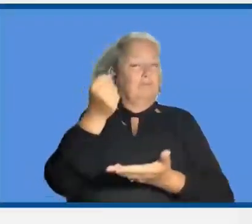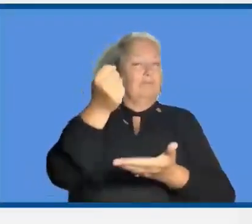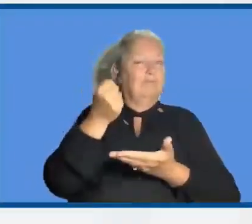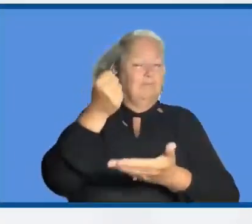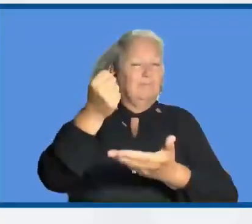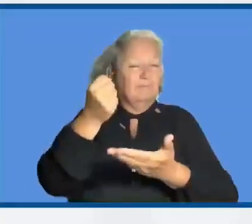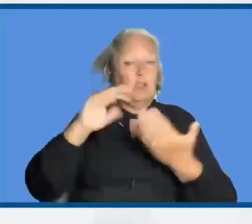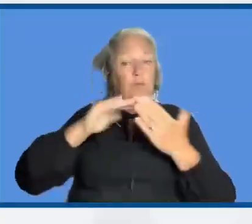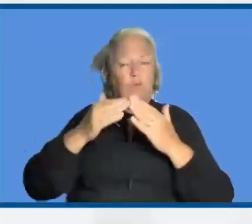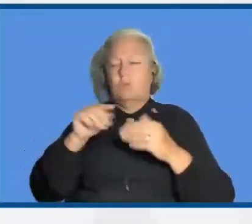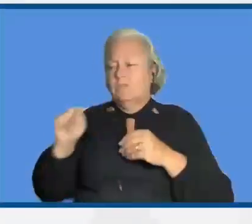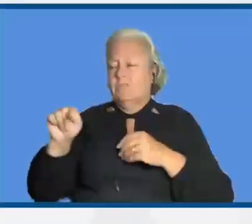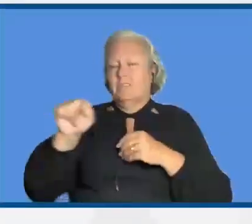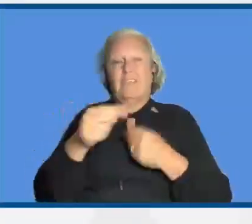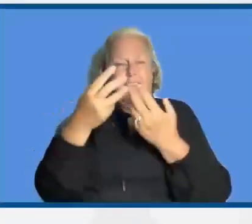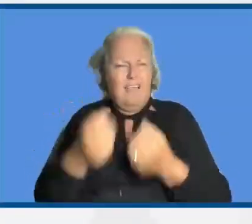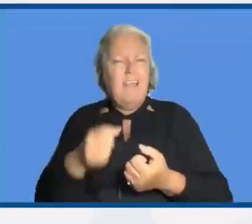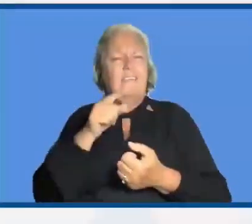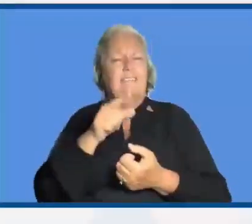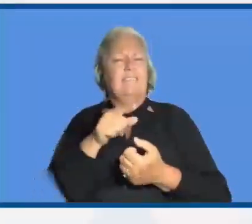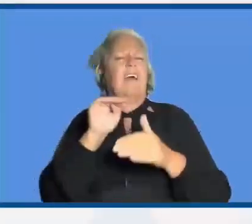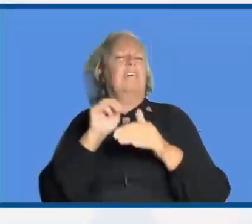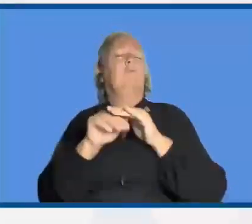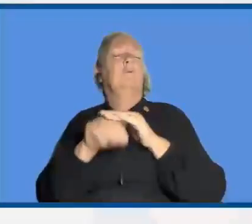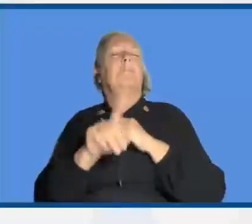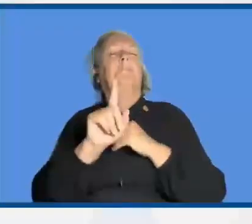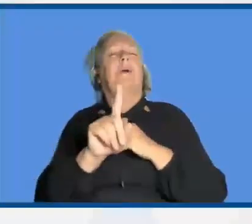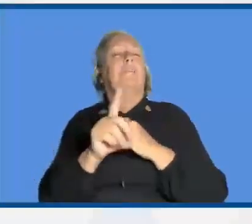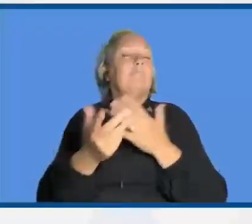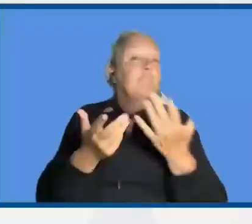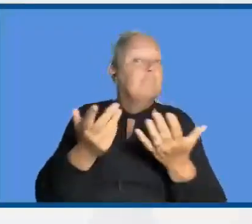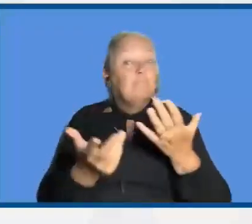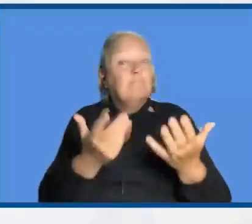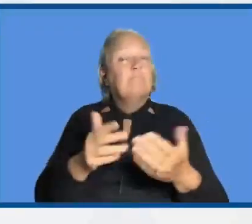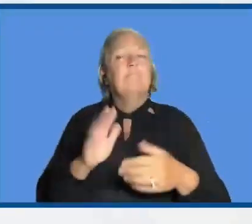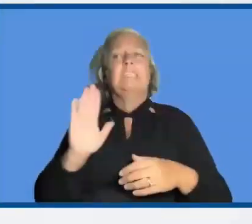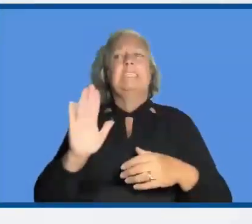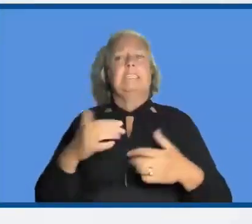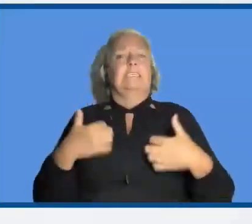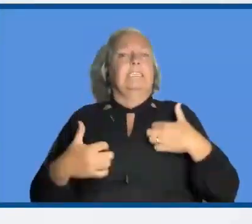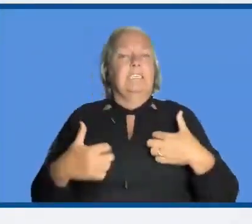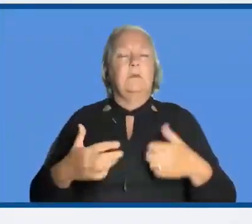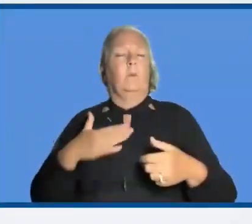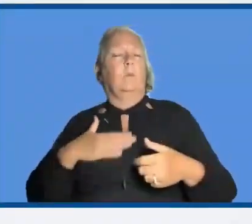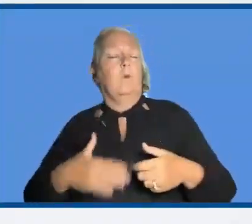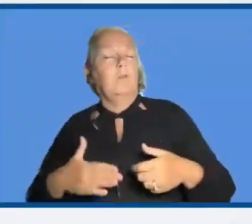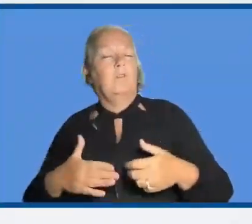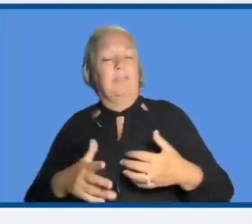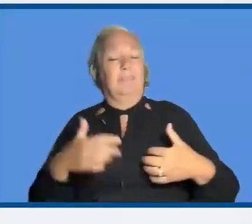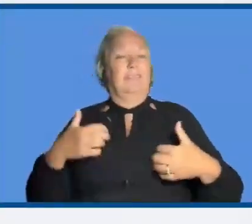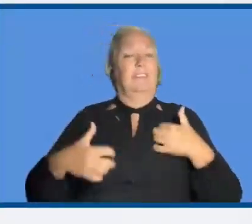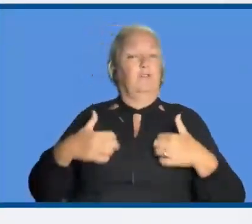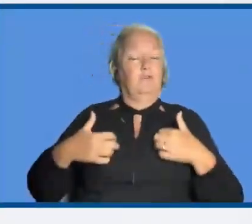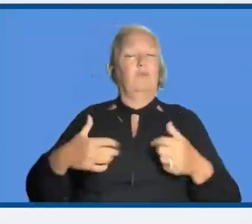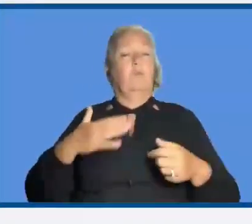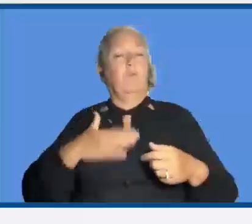that depends on this will and interest that was mentioned earlier, on the interest of embarking on joint